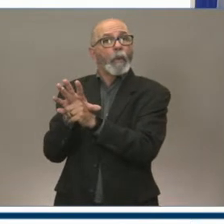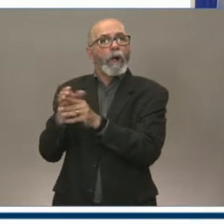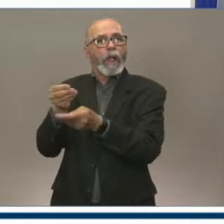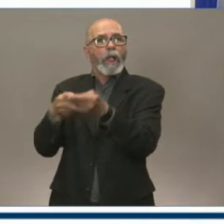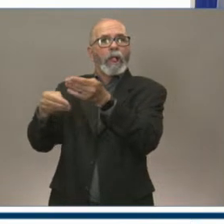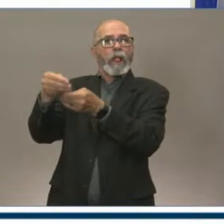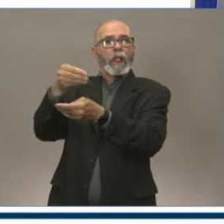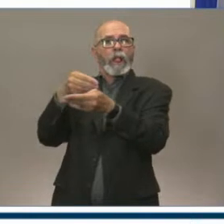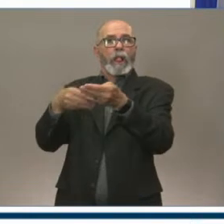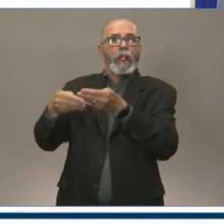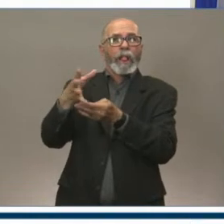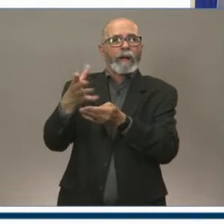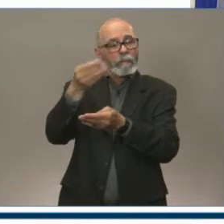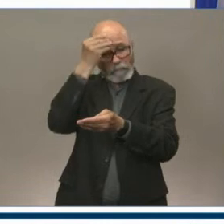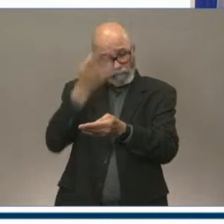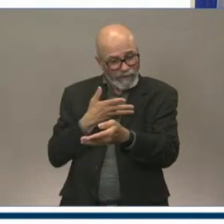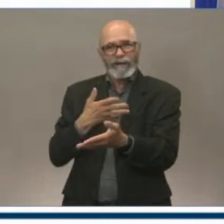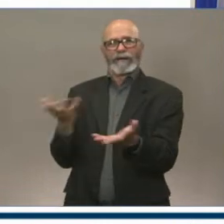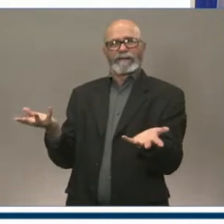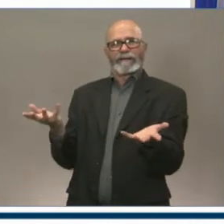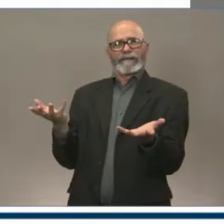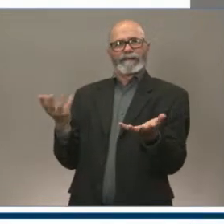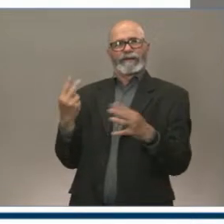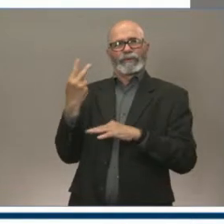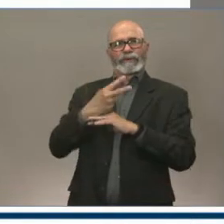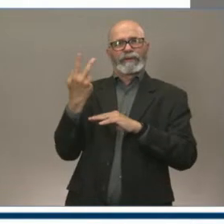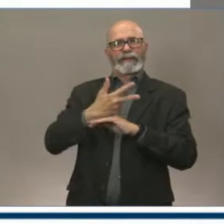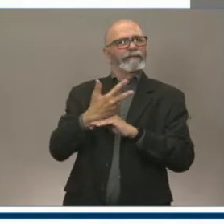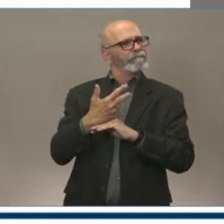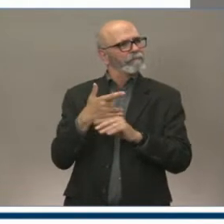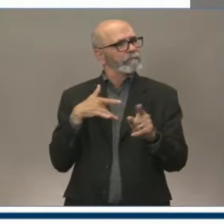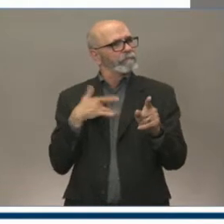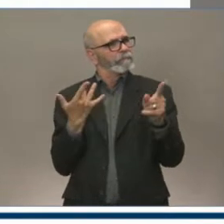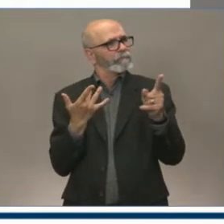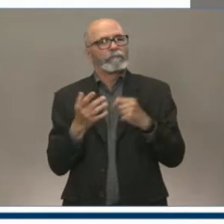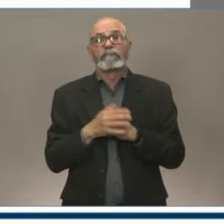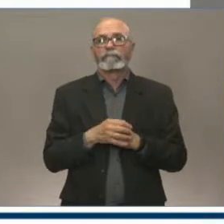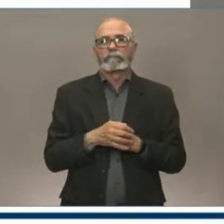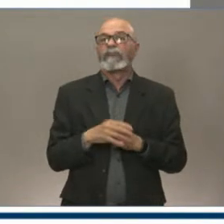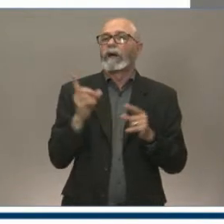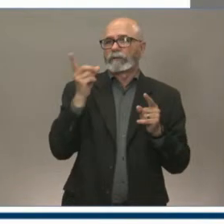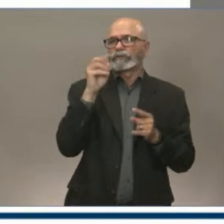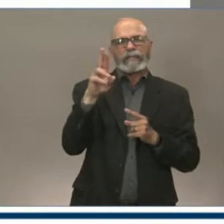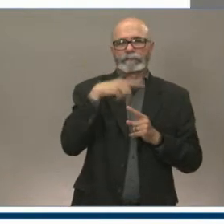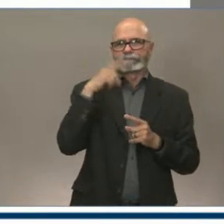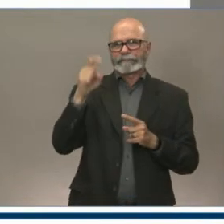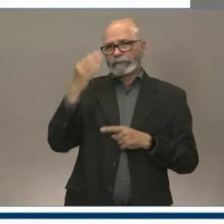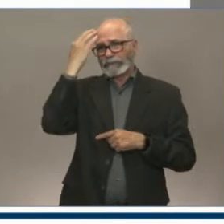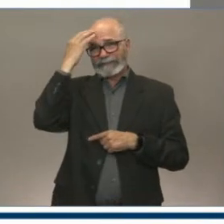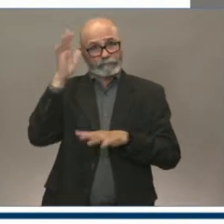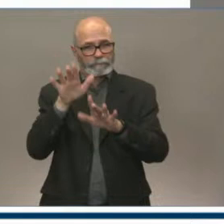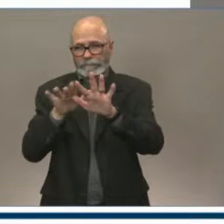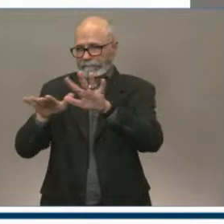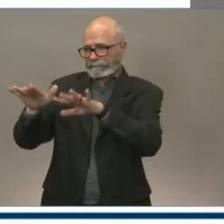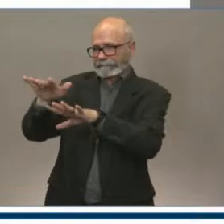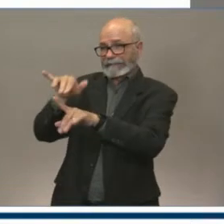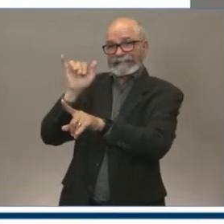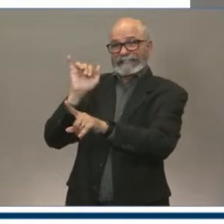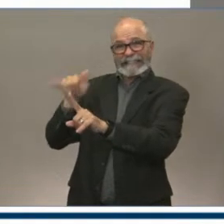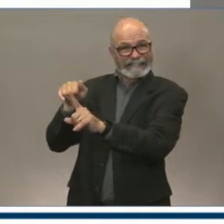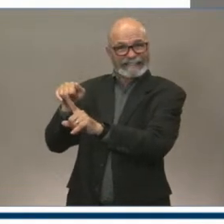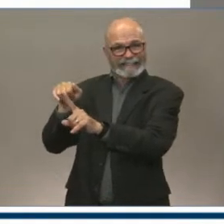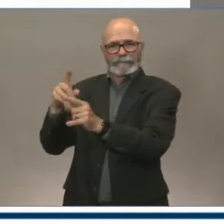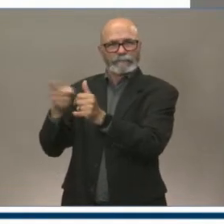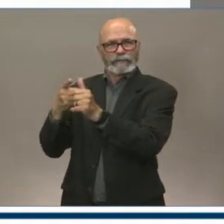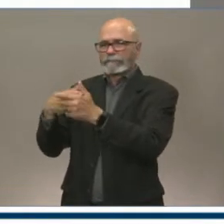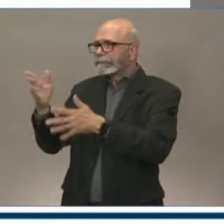is? So I think we have to be aware of the case, and then we have to follow up, interview the case, find